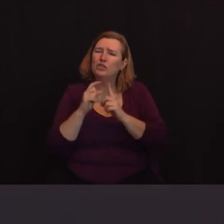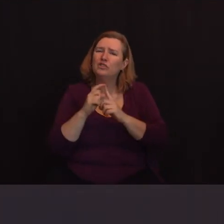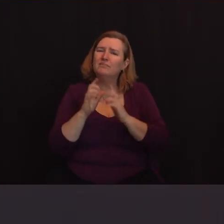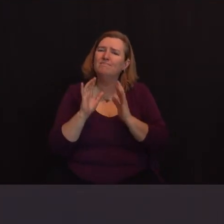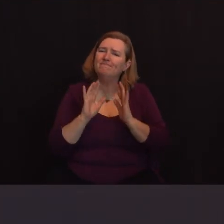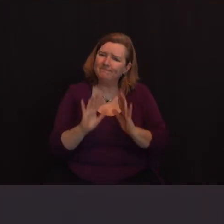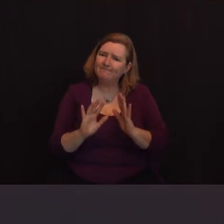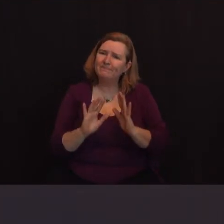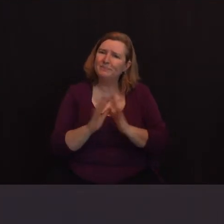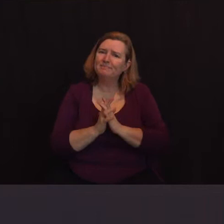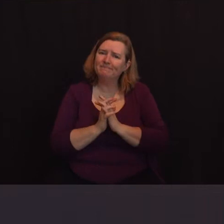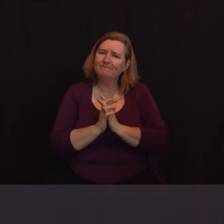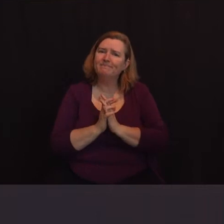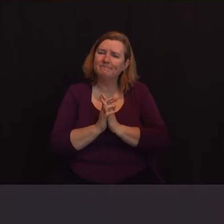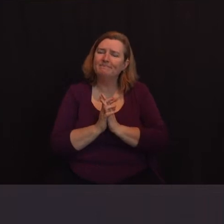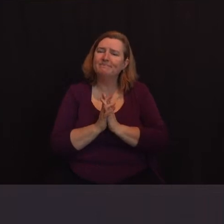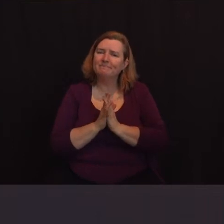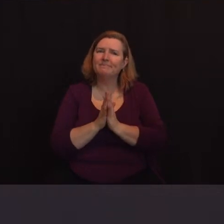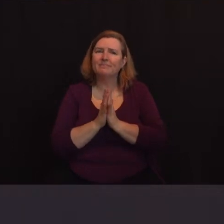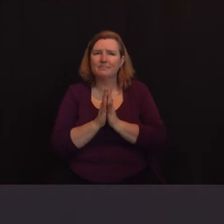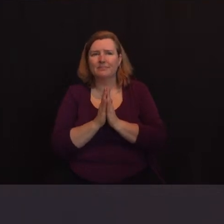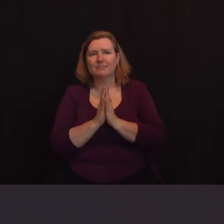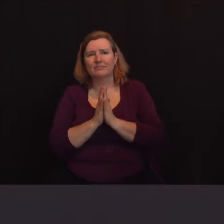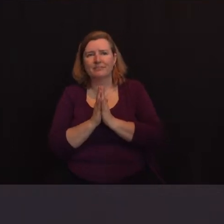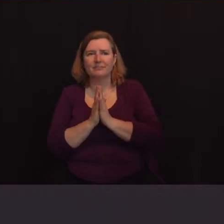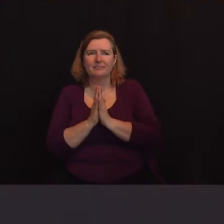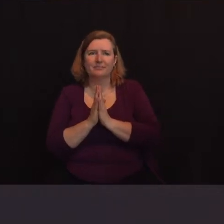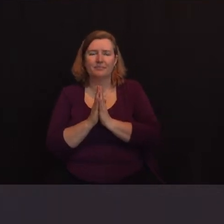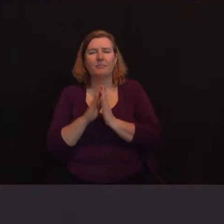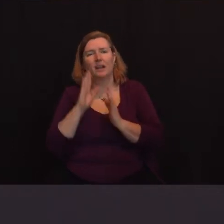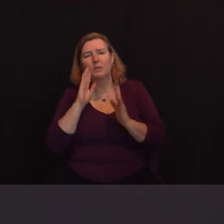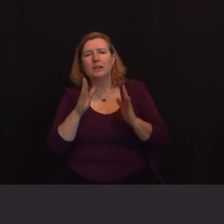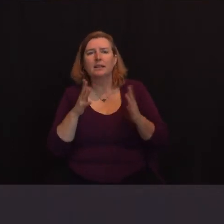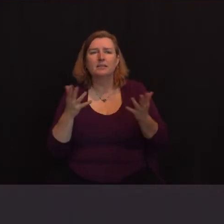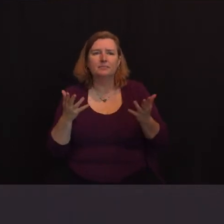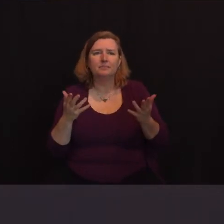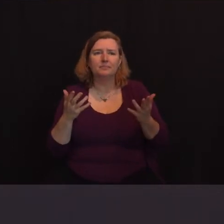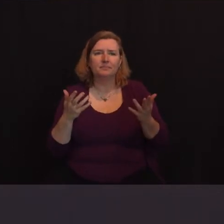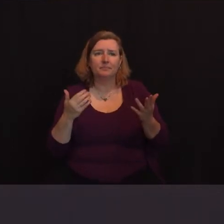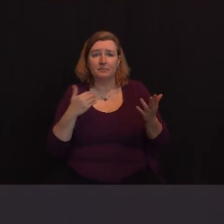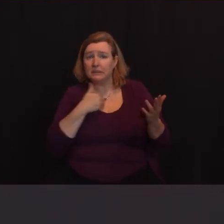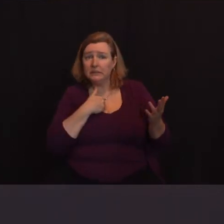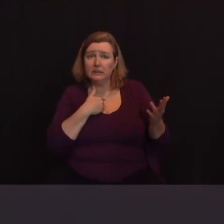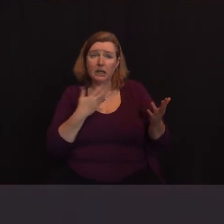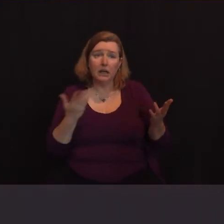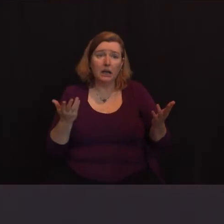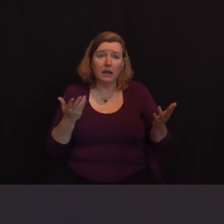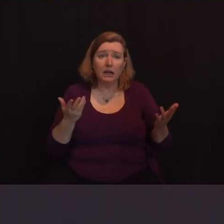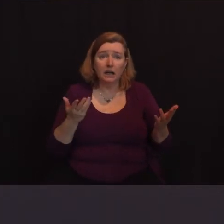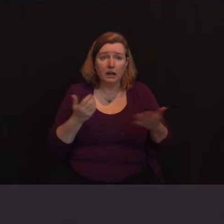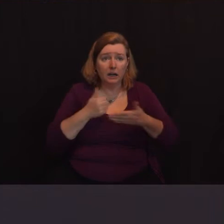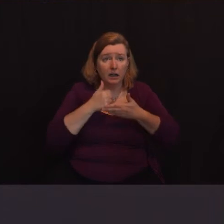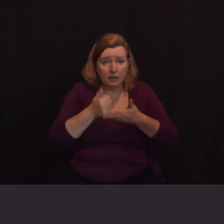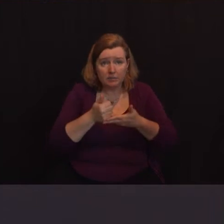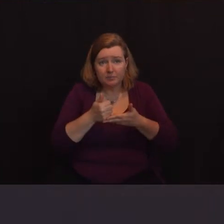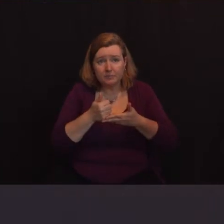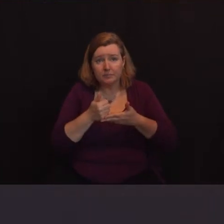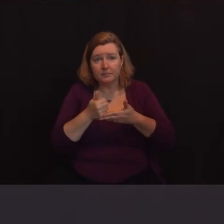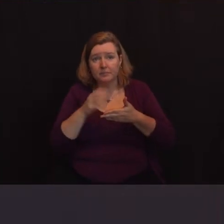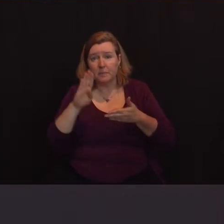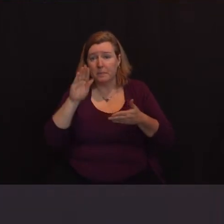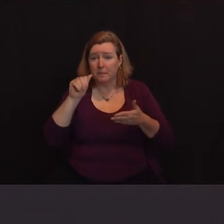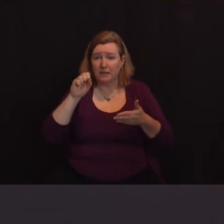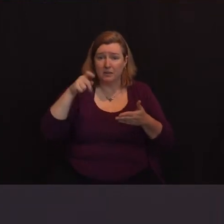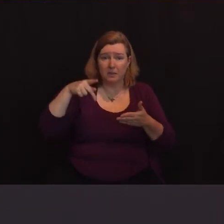I will come back to you if the answer is differently, I promise you. I don't think I did any campaign events with this organization. I visited it when I